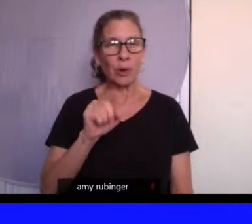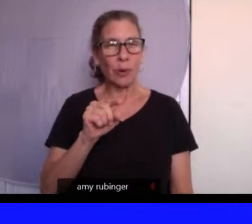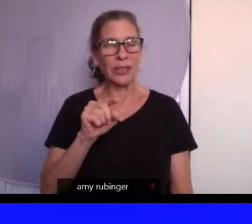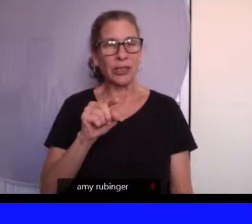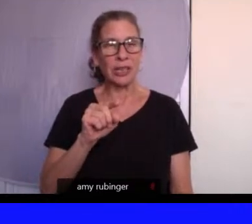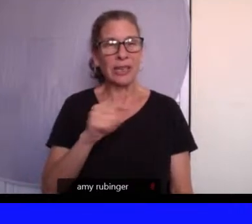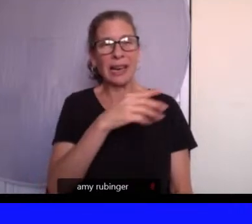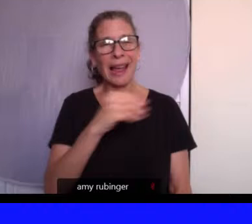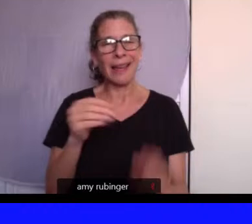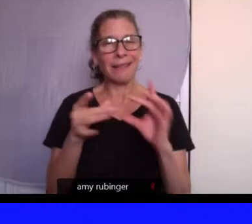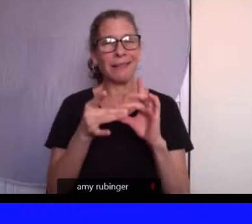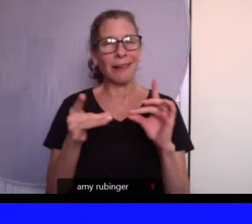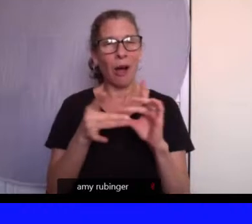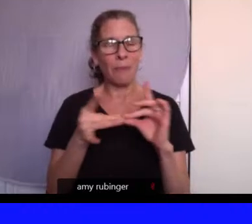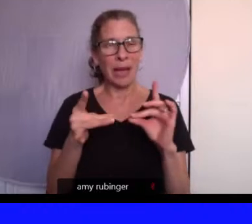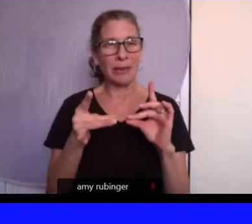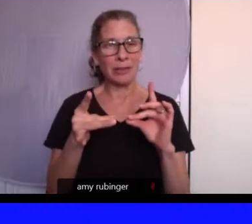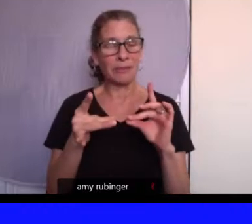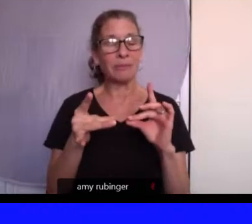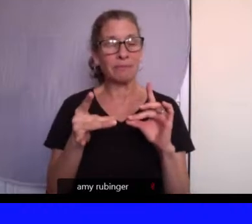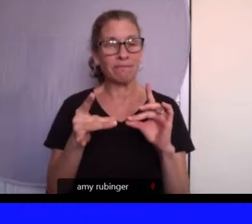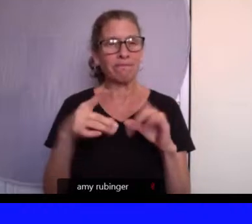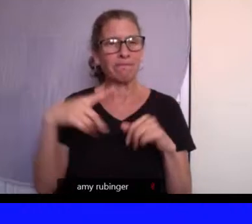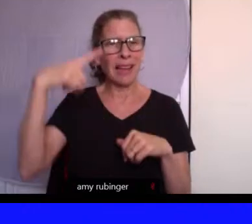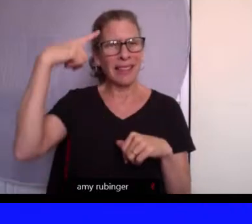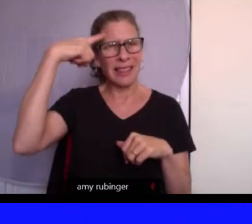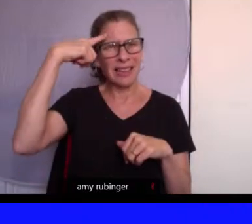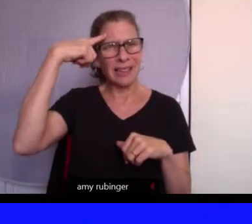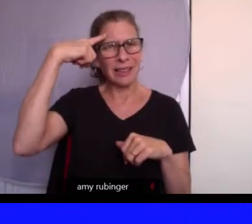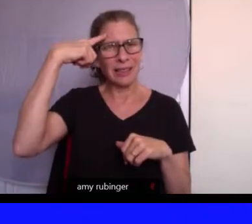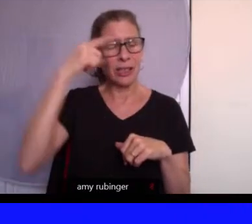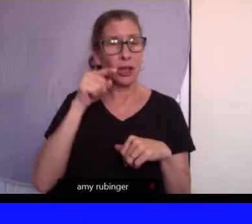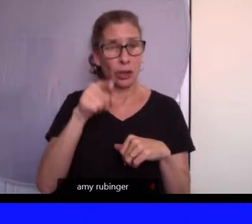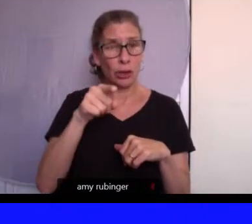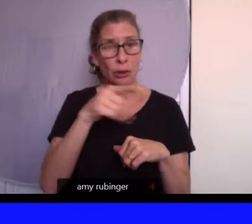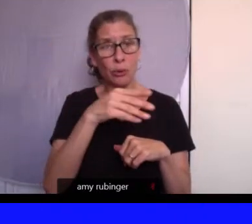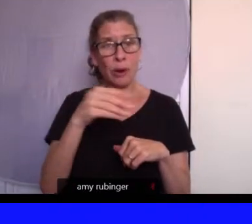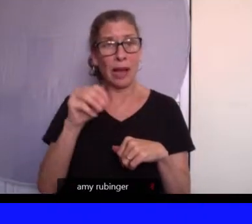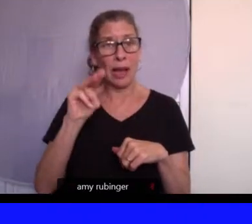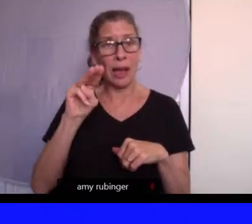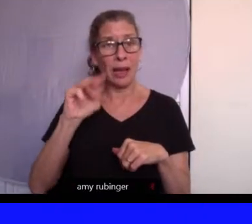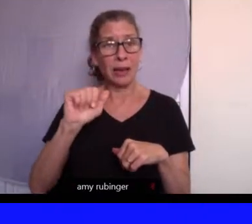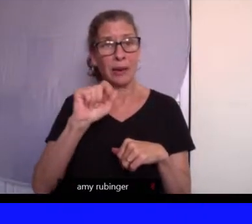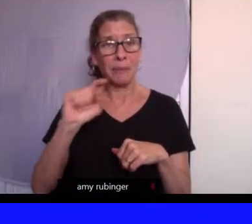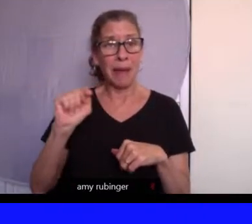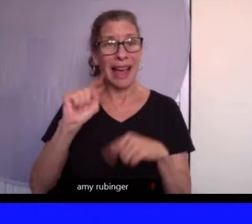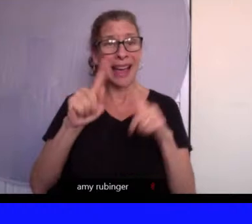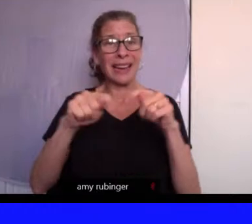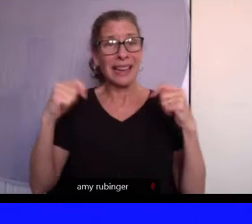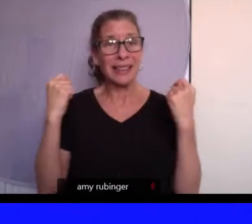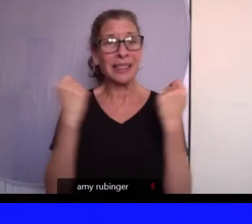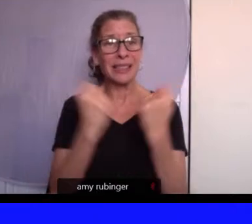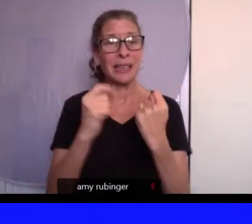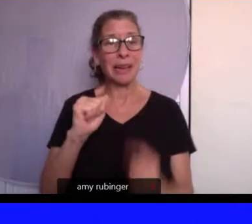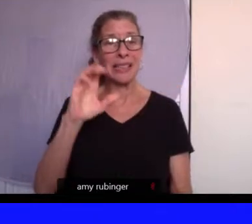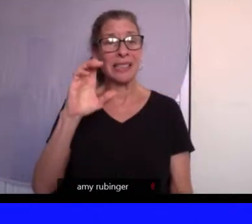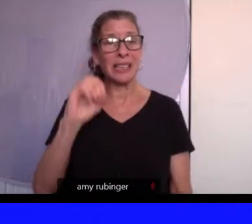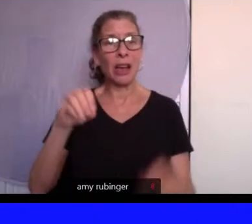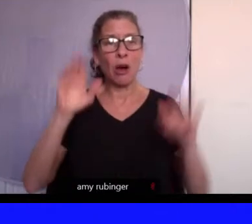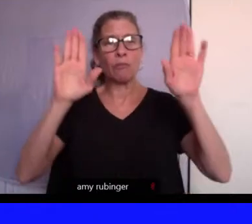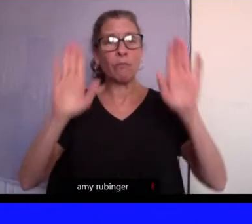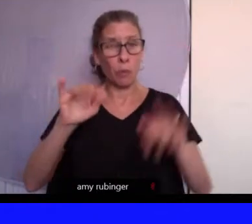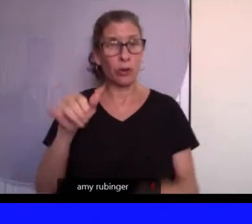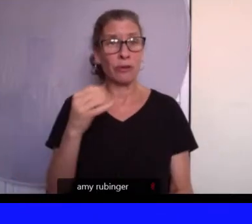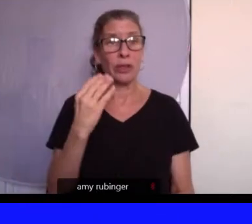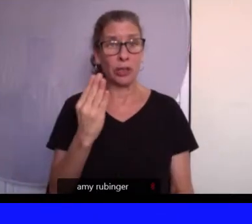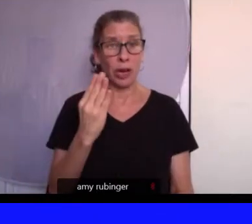haul. So it's very impressive, the fact that I wouldn't let rules that don't adjust at the same